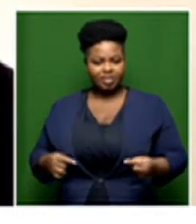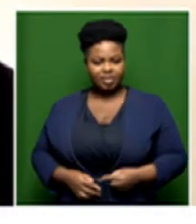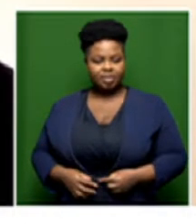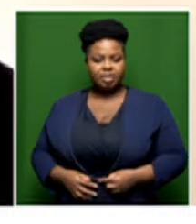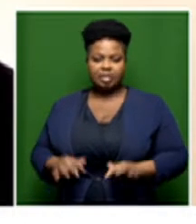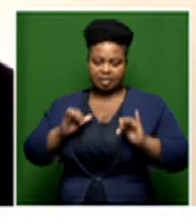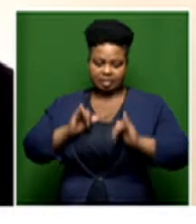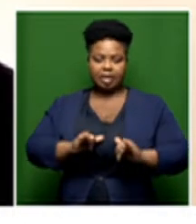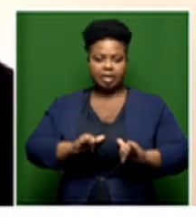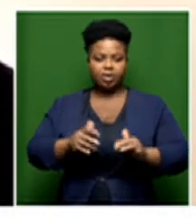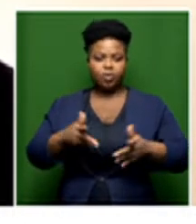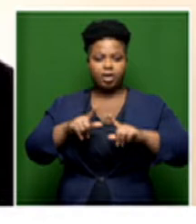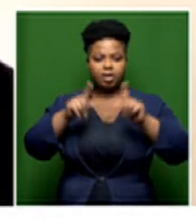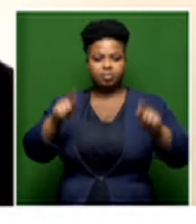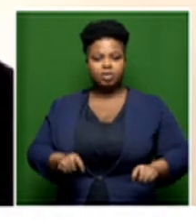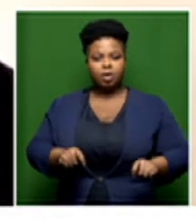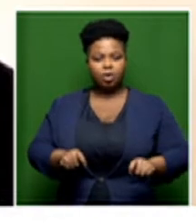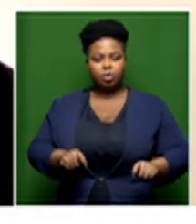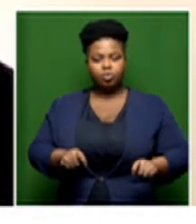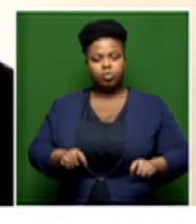and remained in the Cape